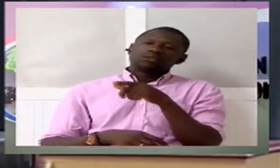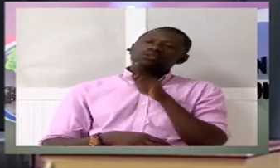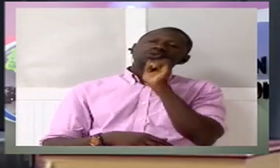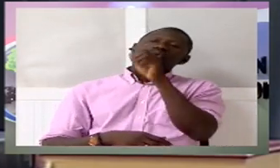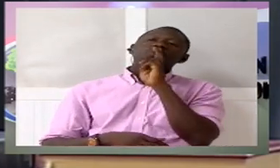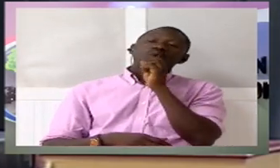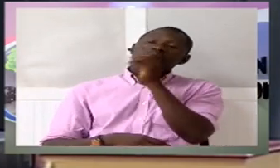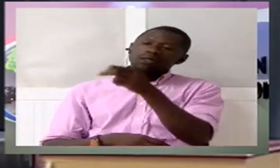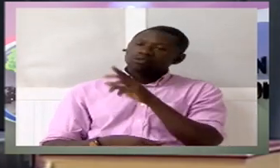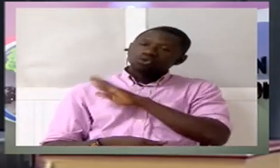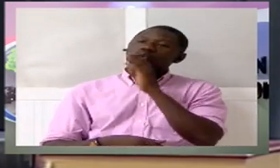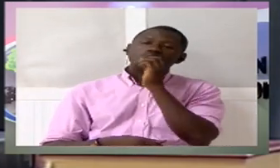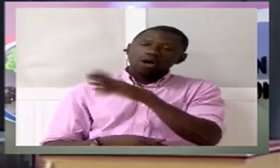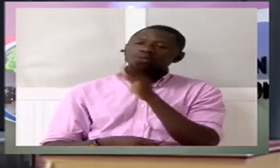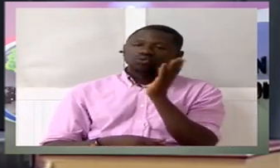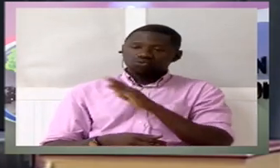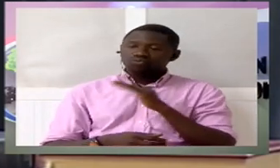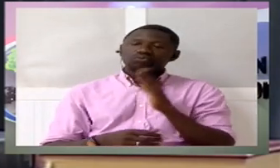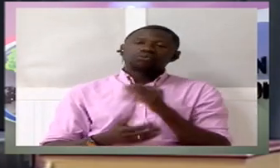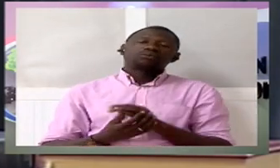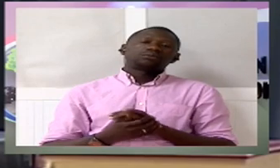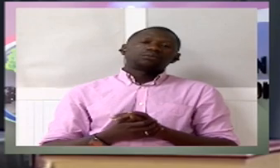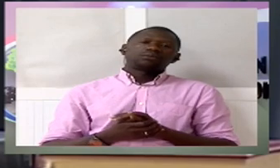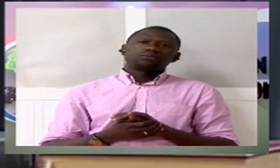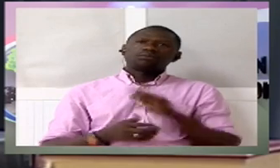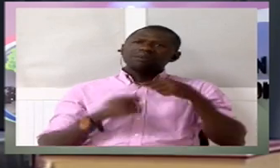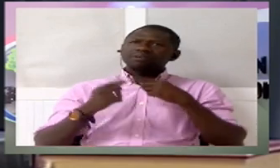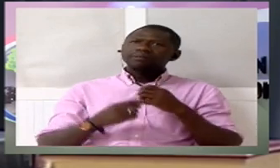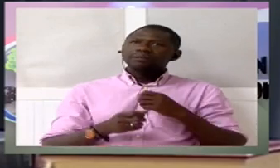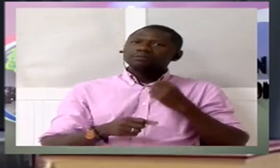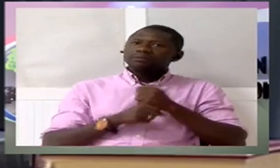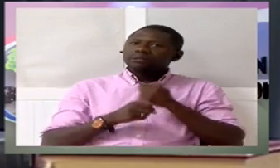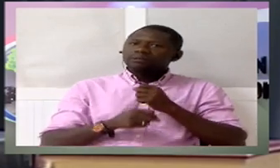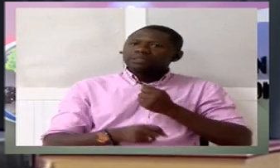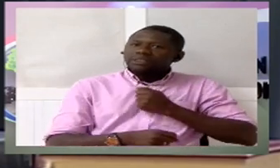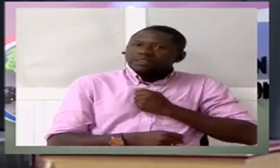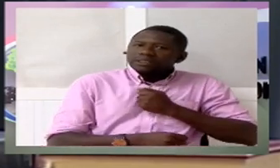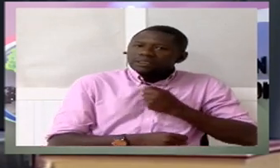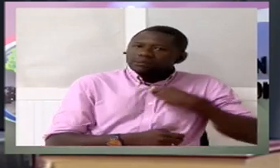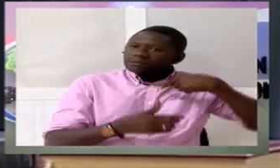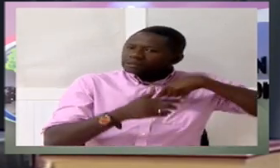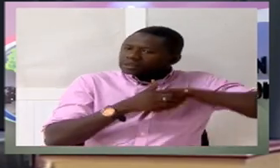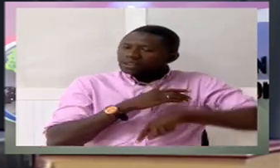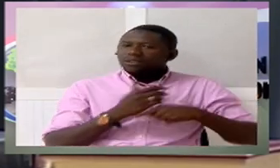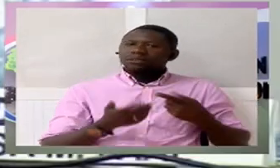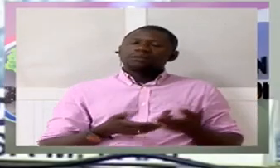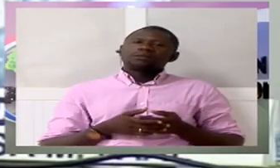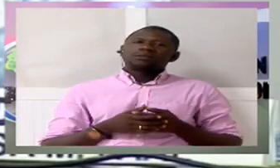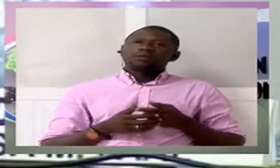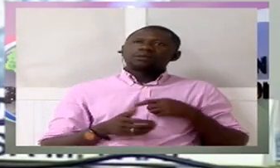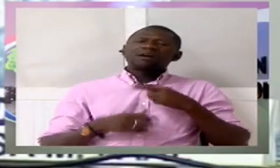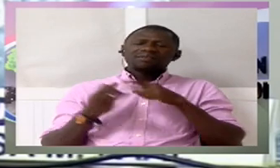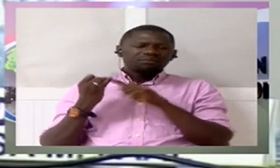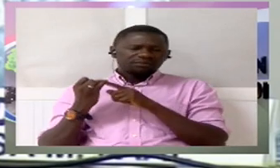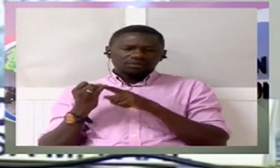the truth. You rang up. But in some more start kasilang. But I began to fear in my mind. Not a model call.